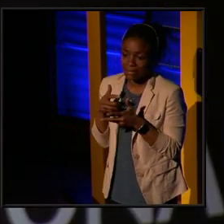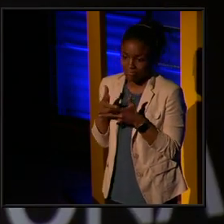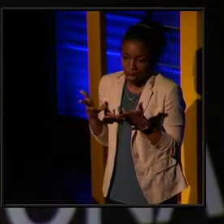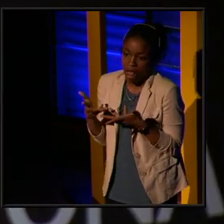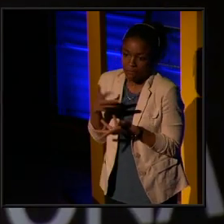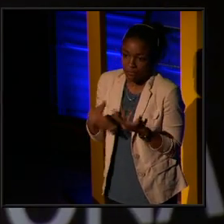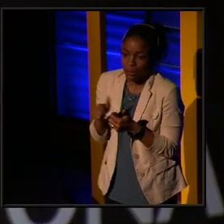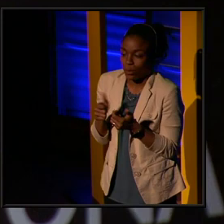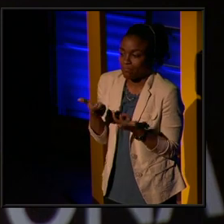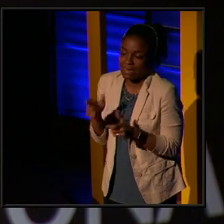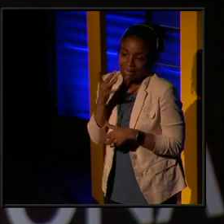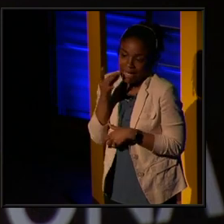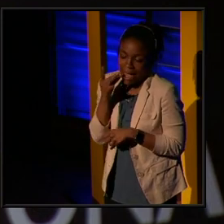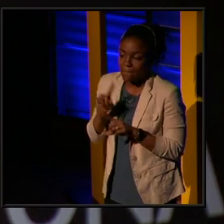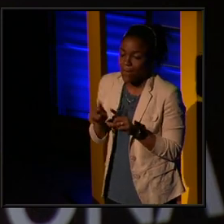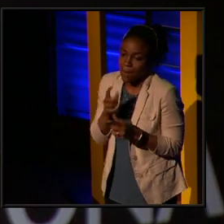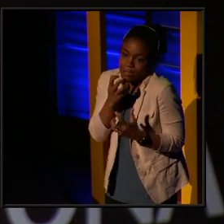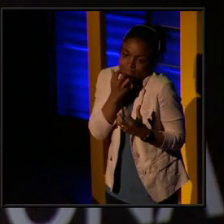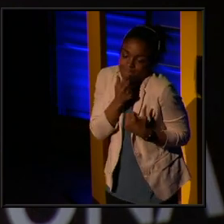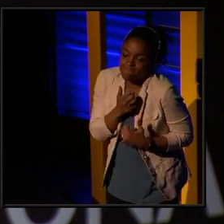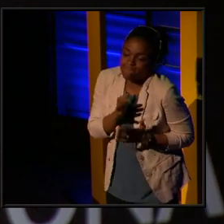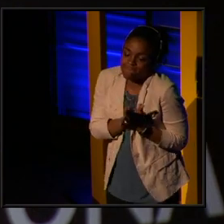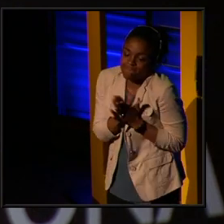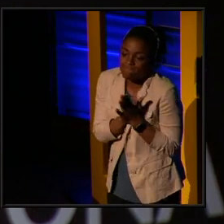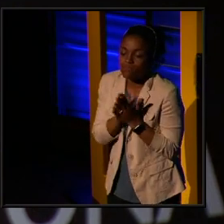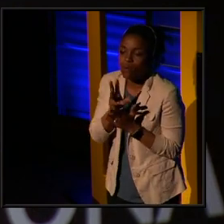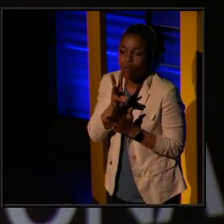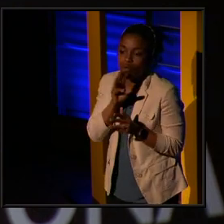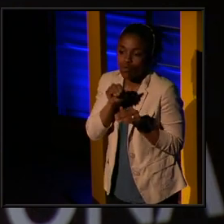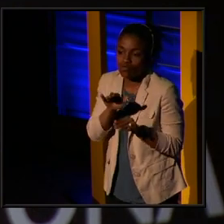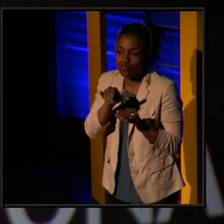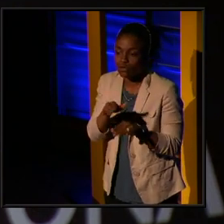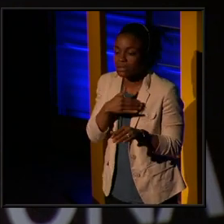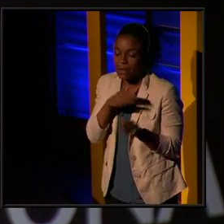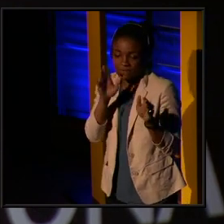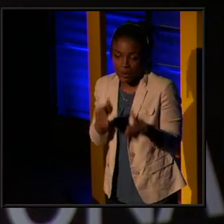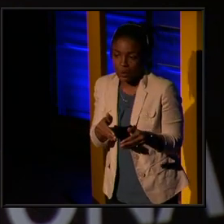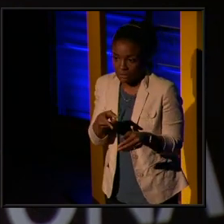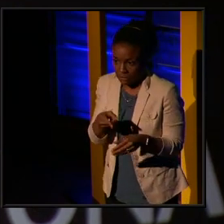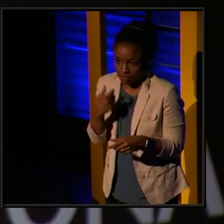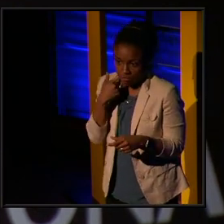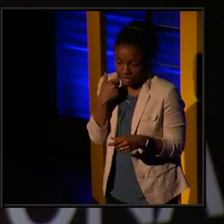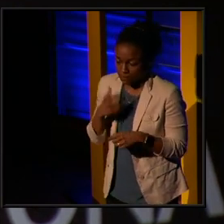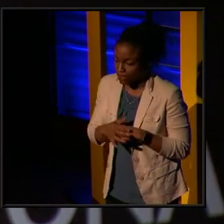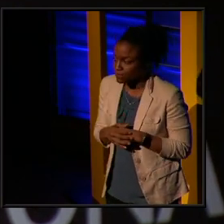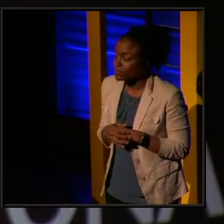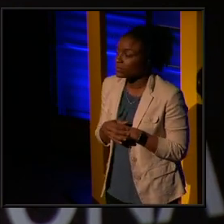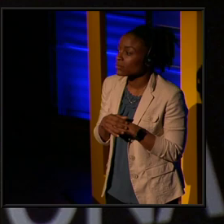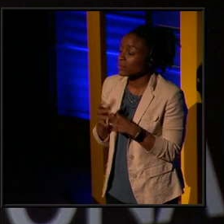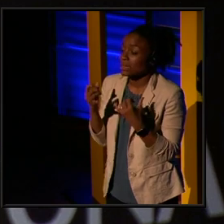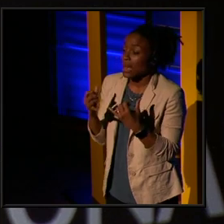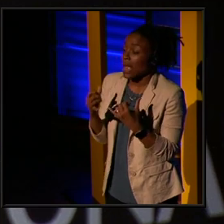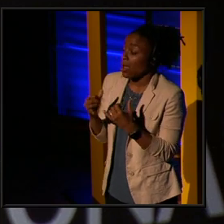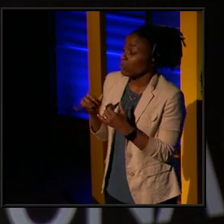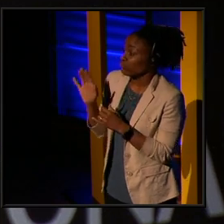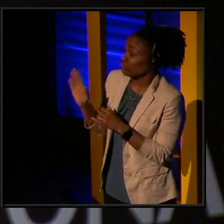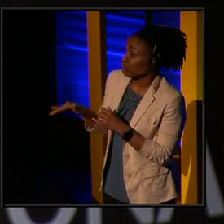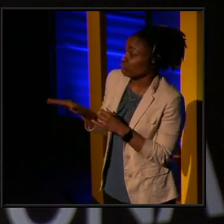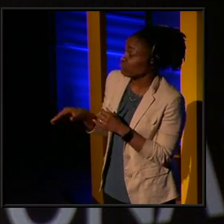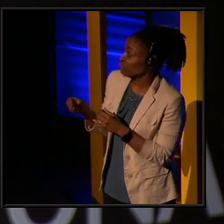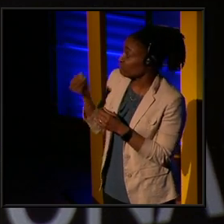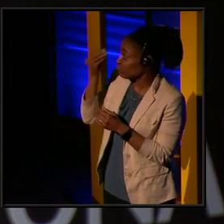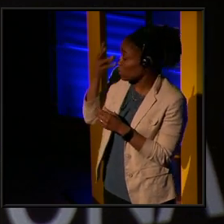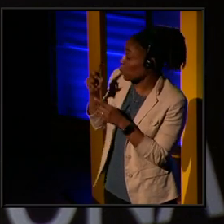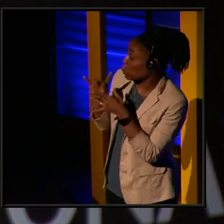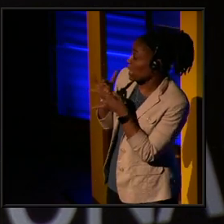my real passion is the ocean, and that's what I've been focusing my time on. Now, Malaika, when it comes to marine stories,